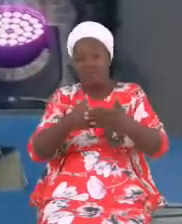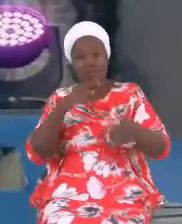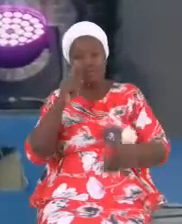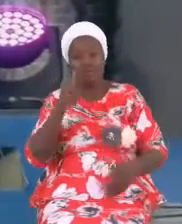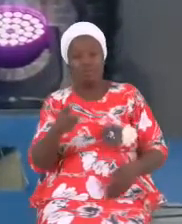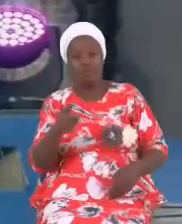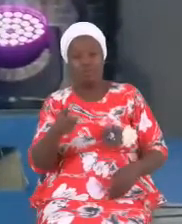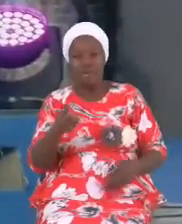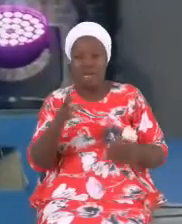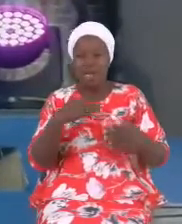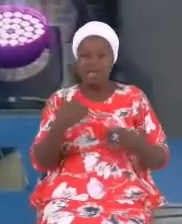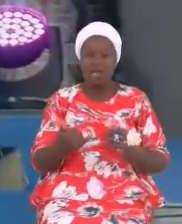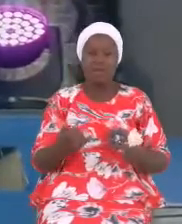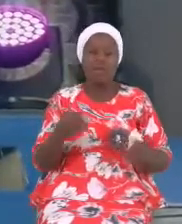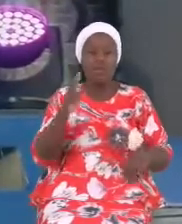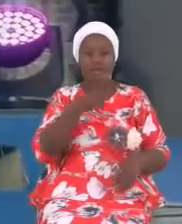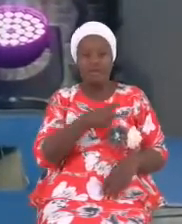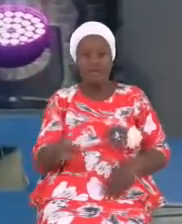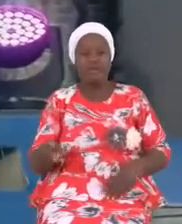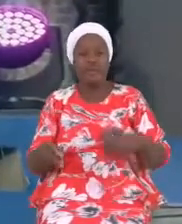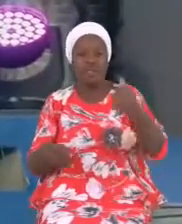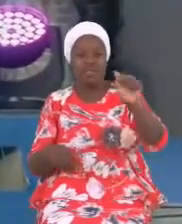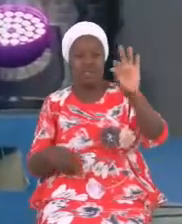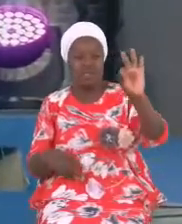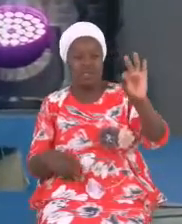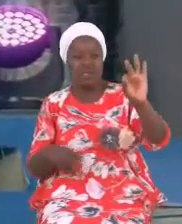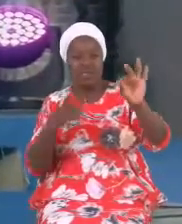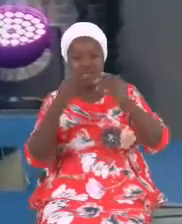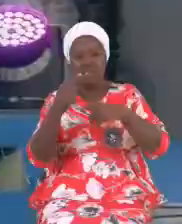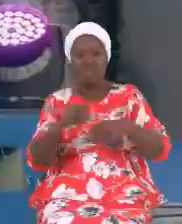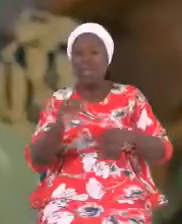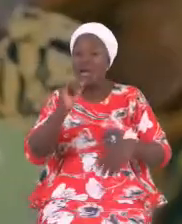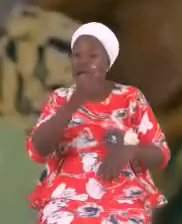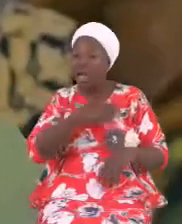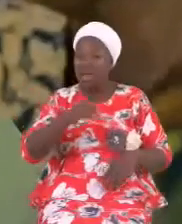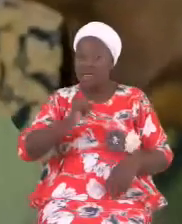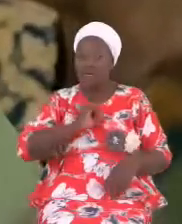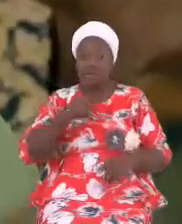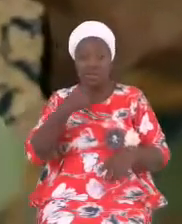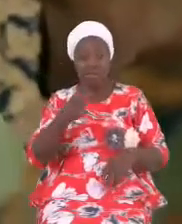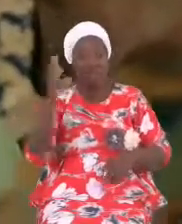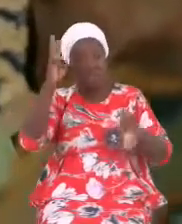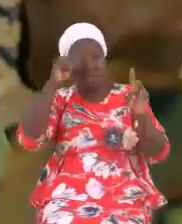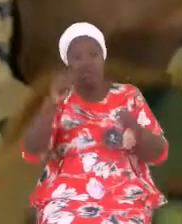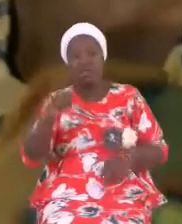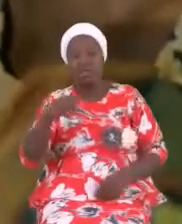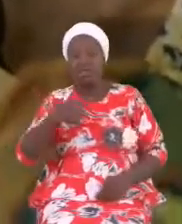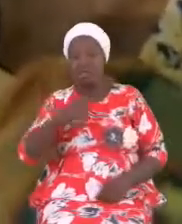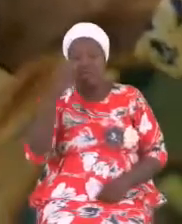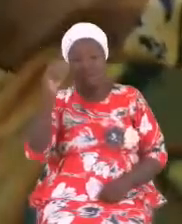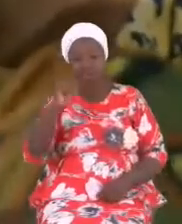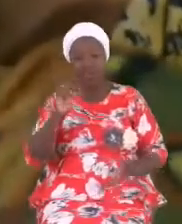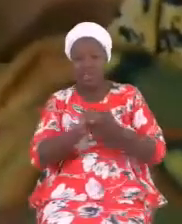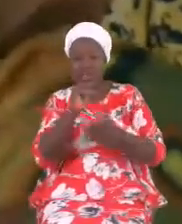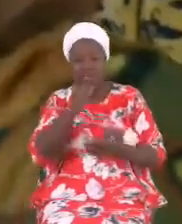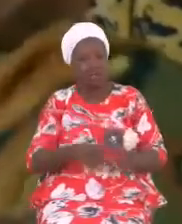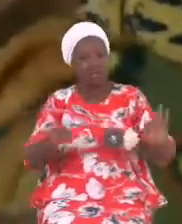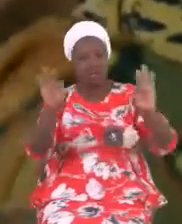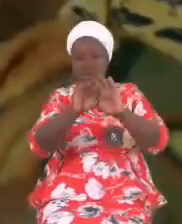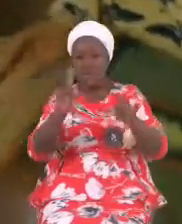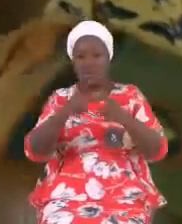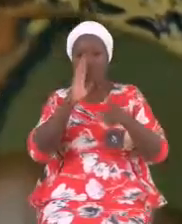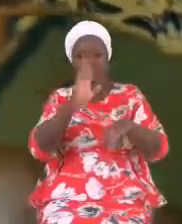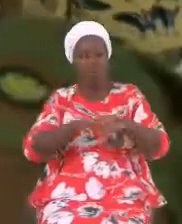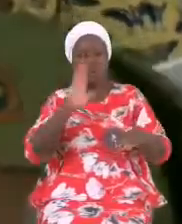verse 19, it says, and I will tell him, I am no more worthy to be called thy son. Make